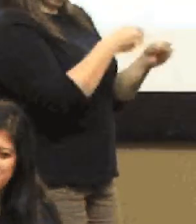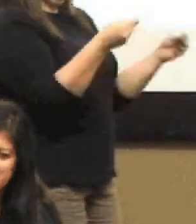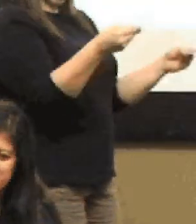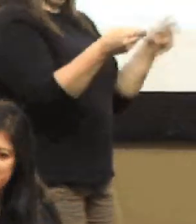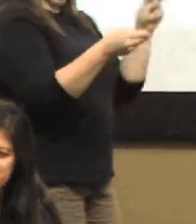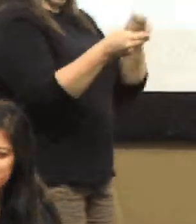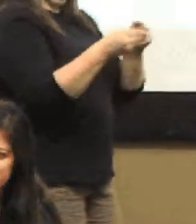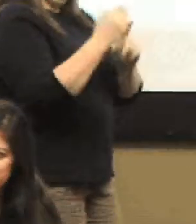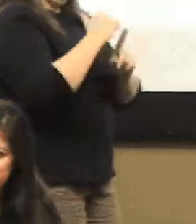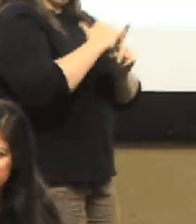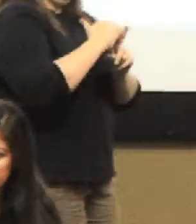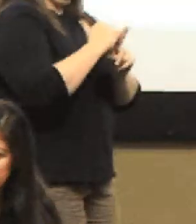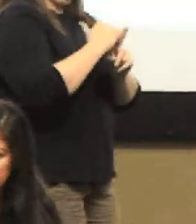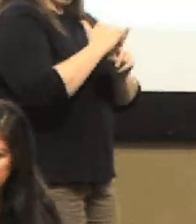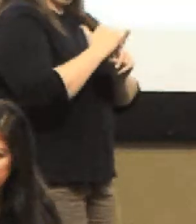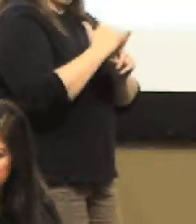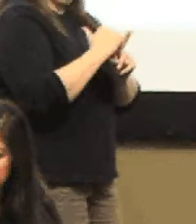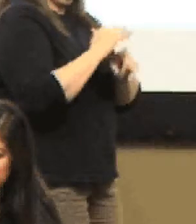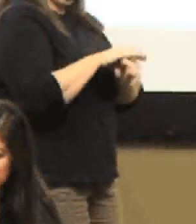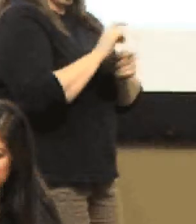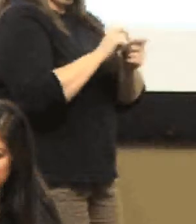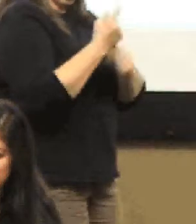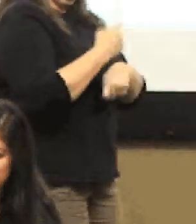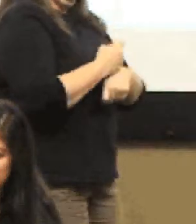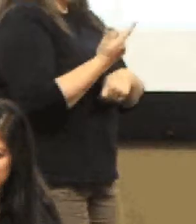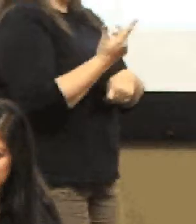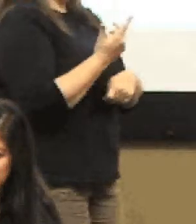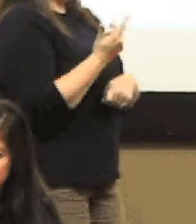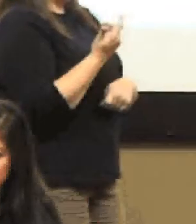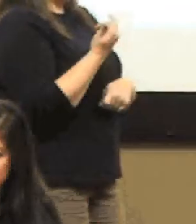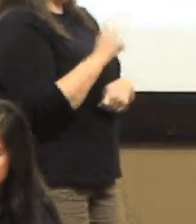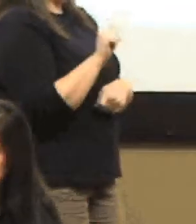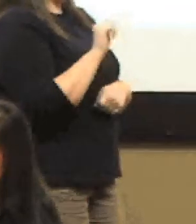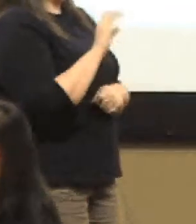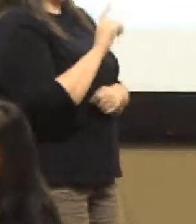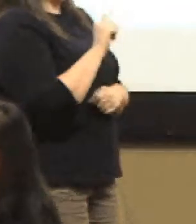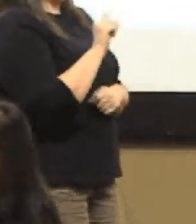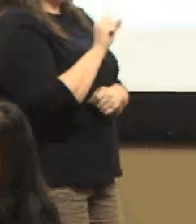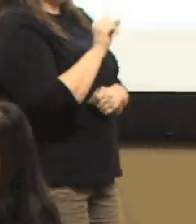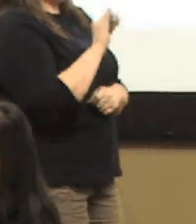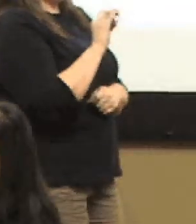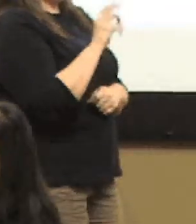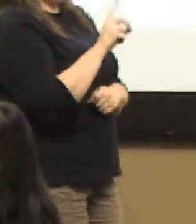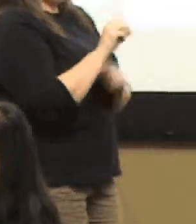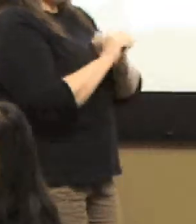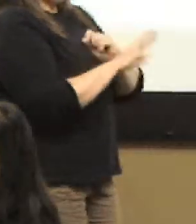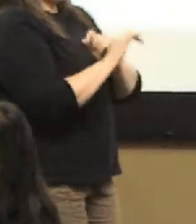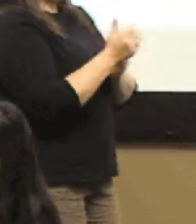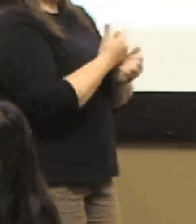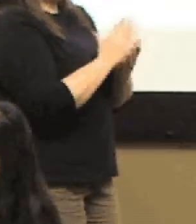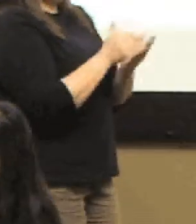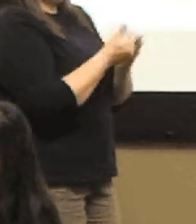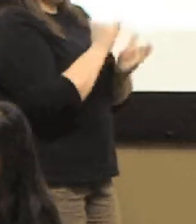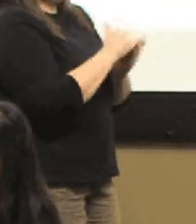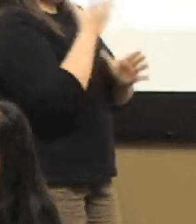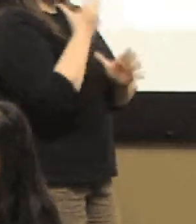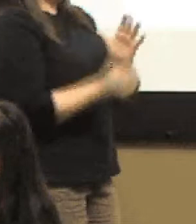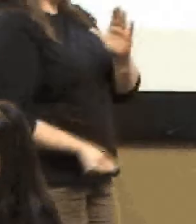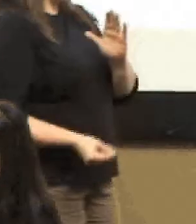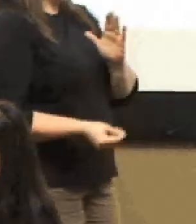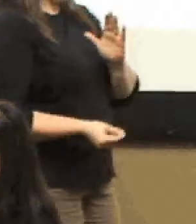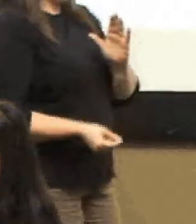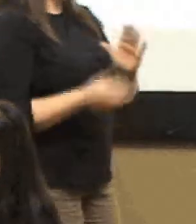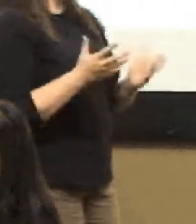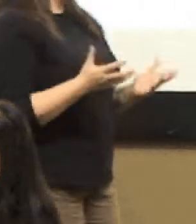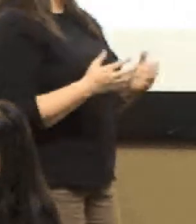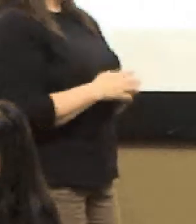the temperature was going to be on a certain day. I mean, every classified ads, everything, and all that went away, right?